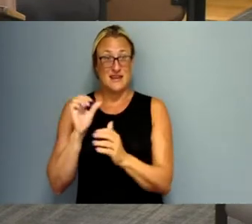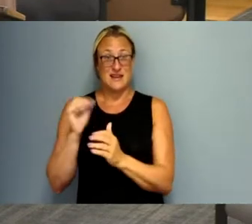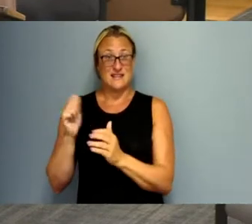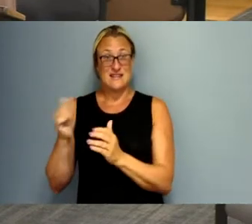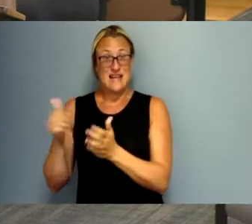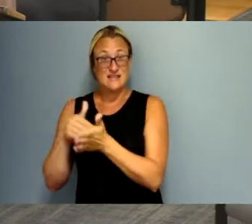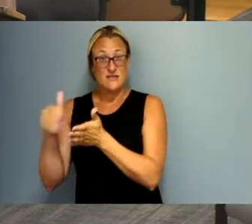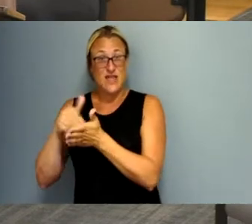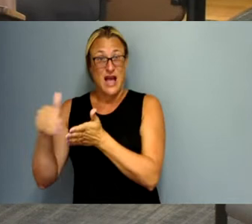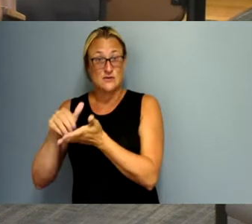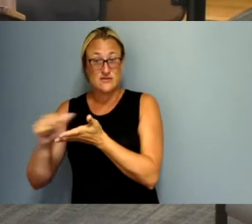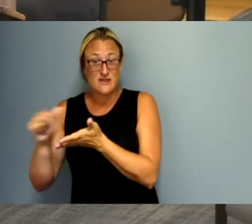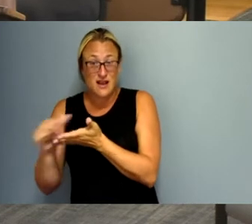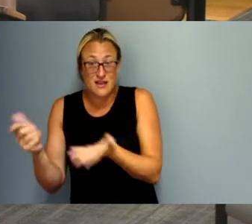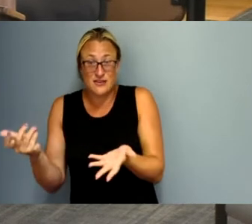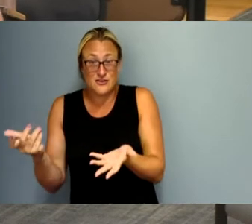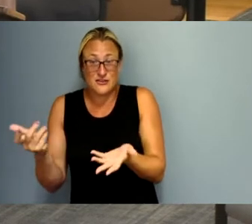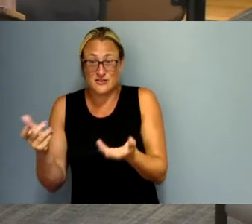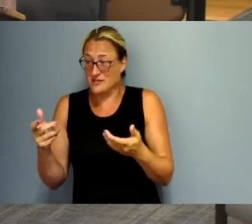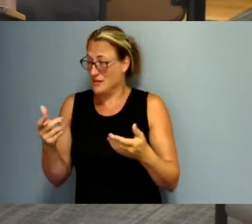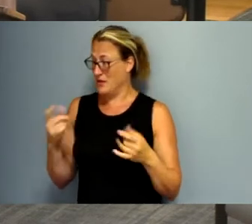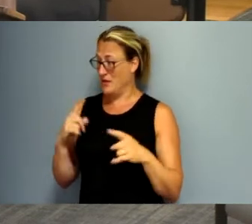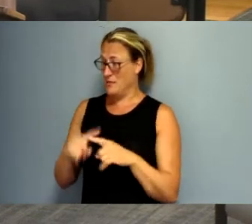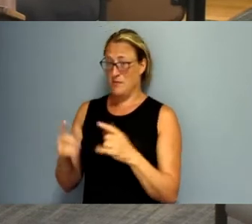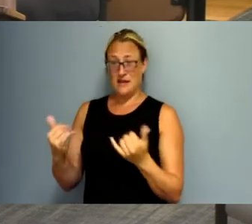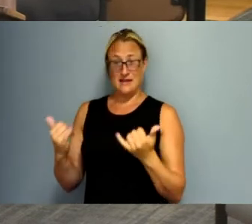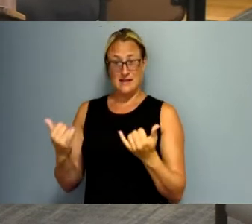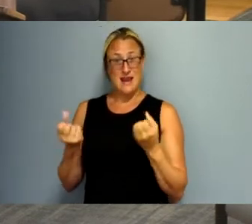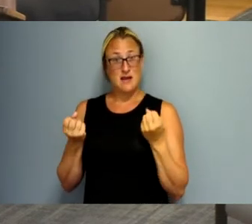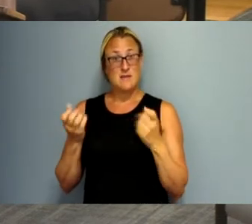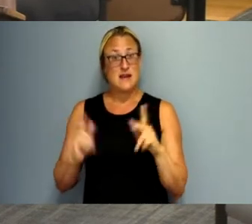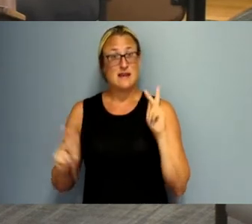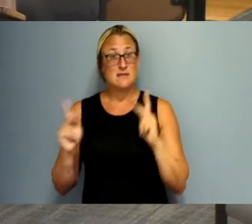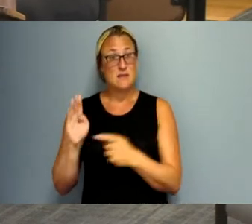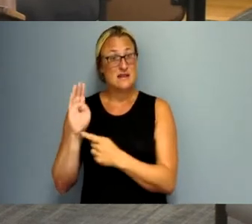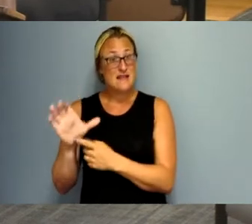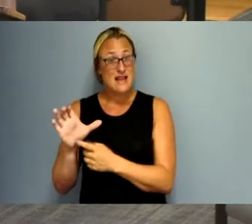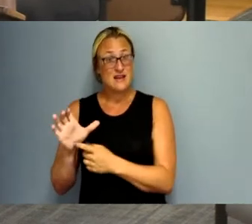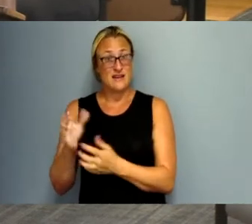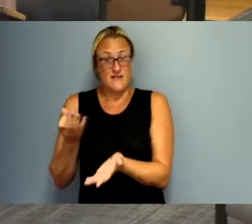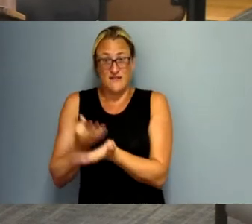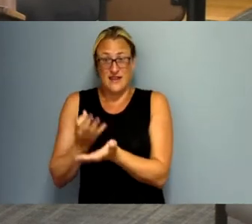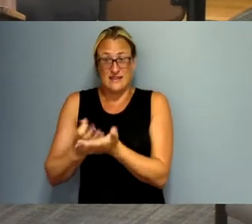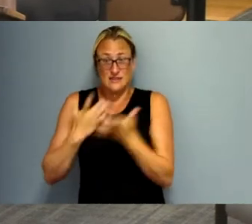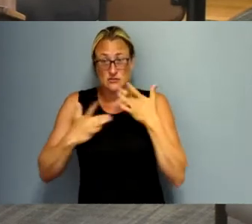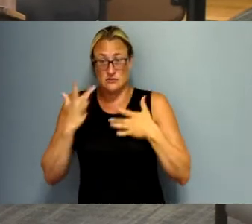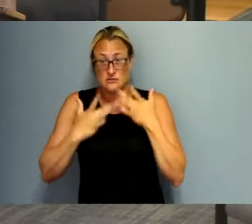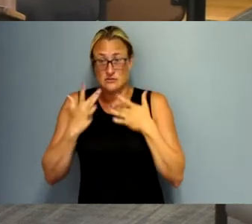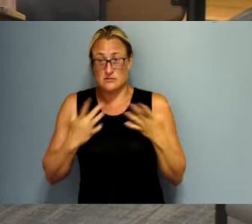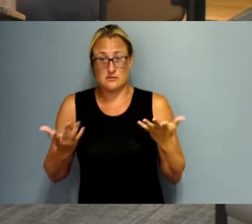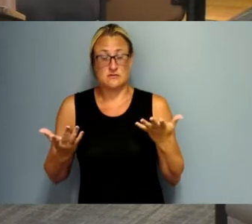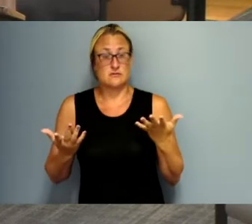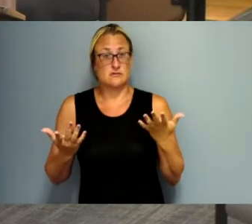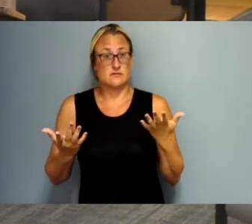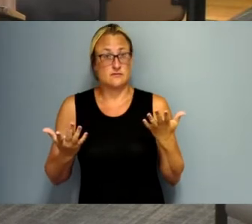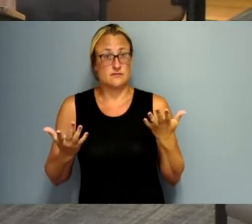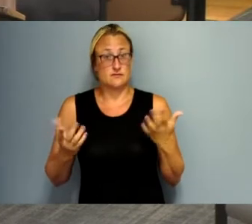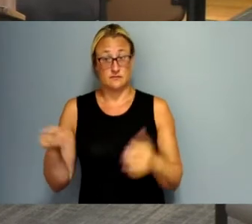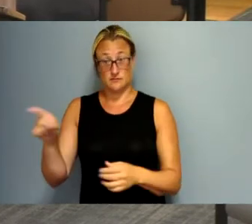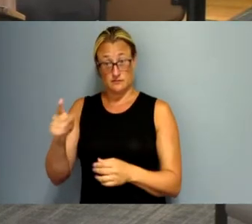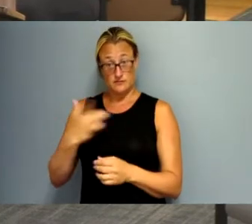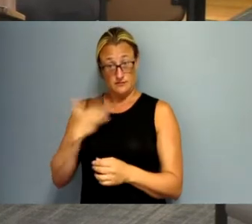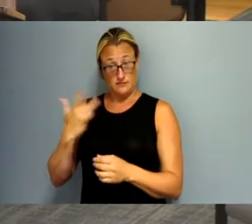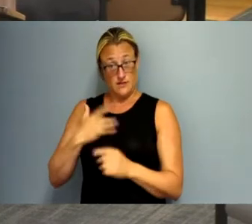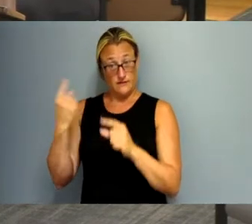of dollars during a time where many people in Bucks County are facing financial hardship. Do you really think that's an